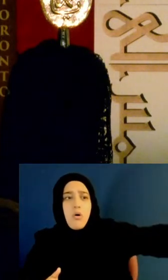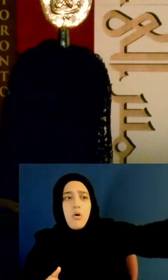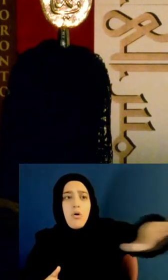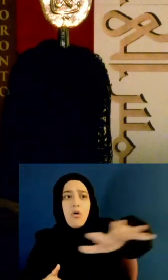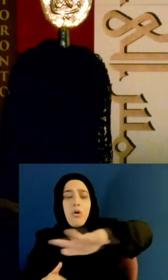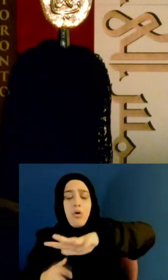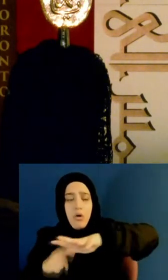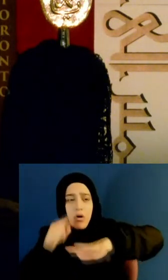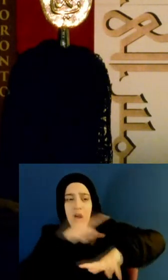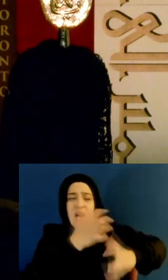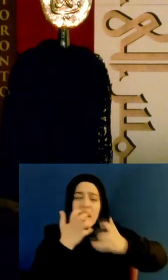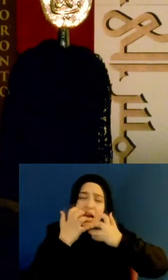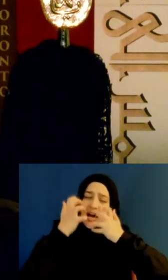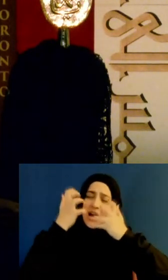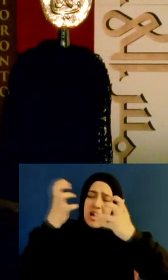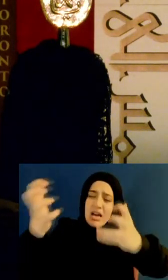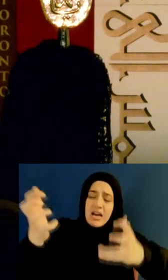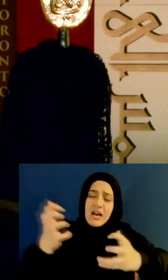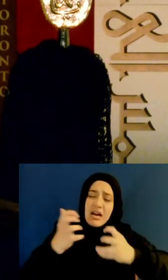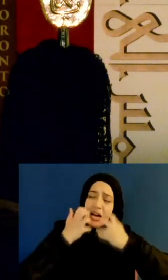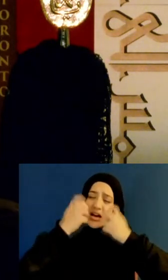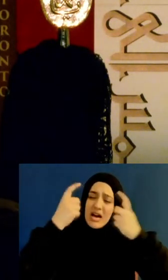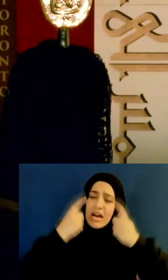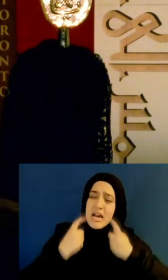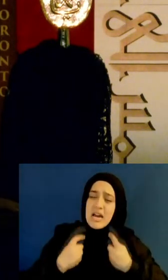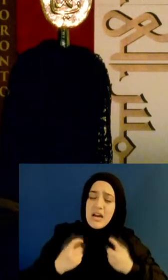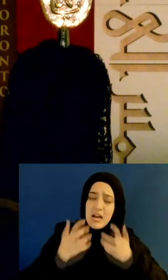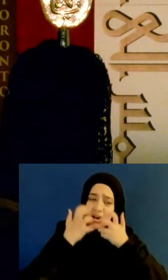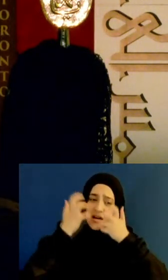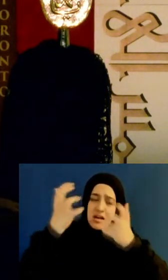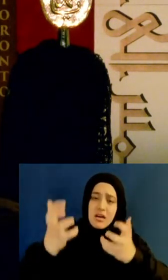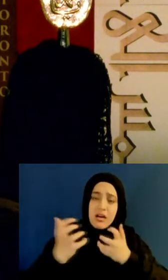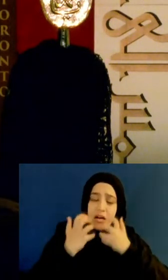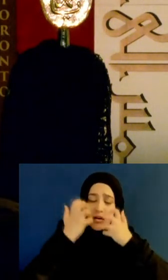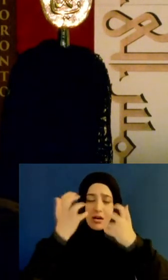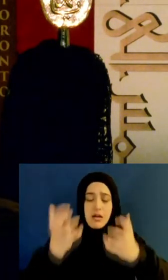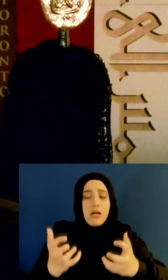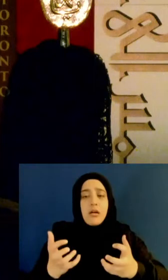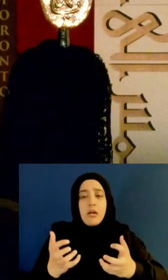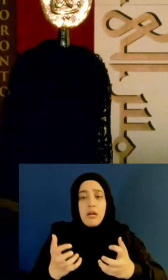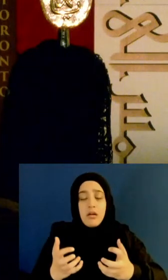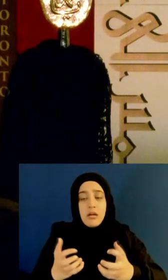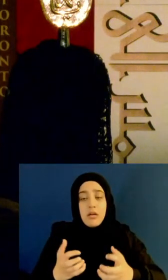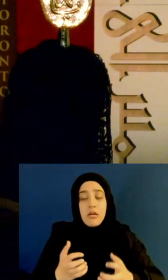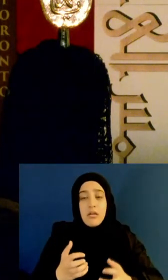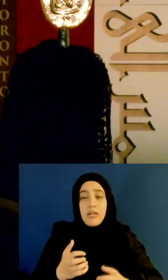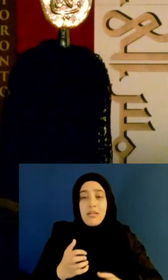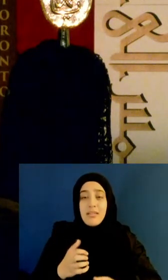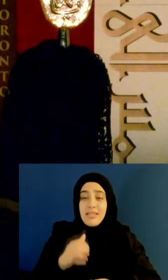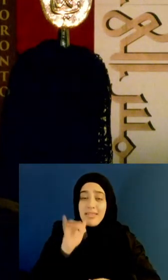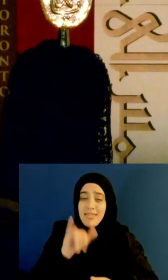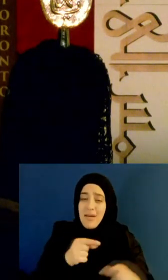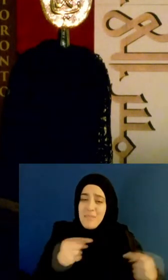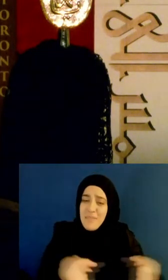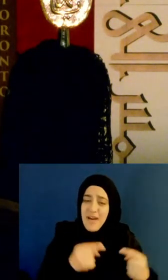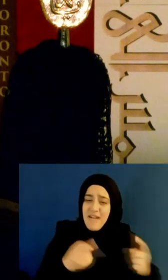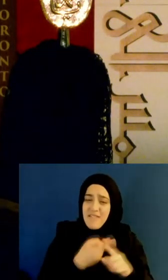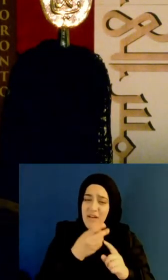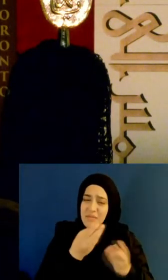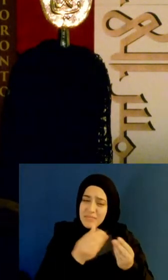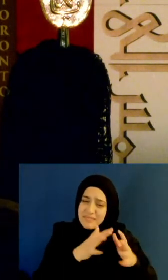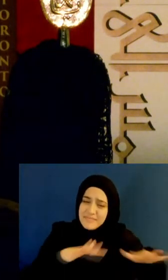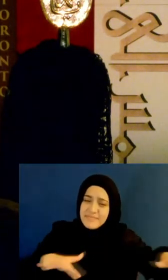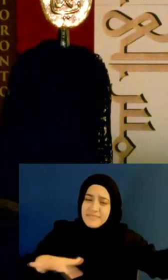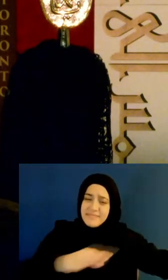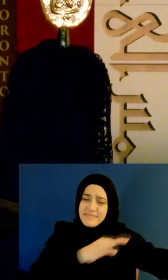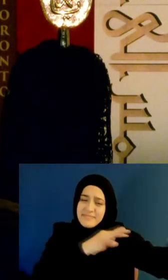was such that the Rawi mentions the pain from the Maidan, the pain in the cry from the Maidan